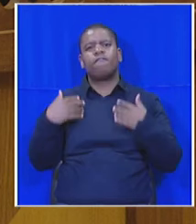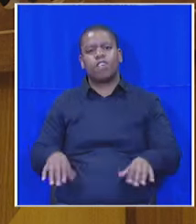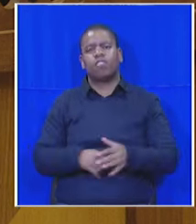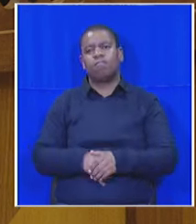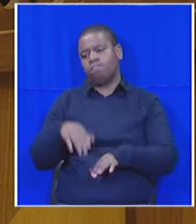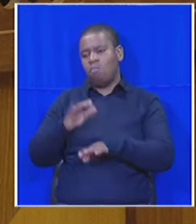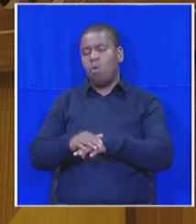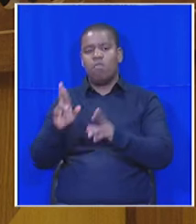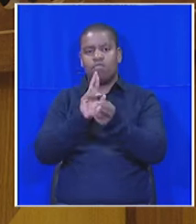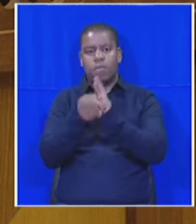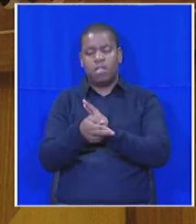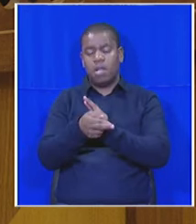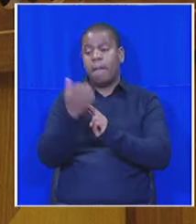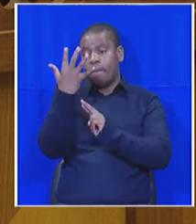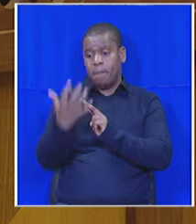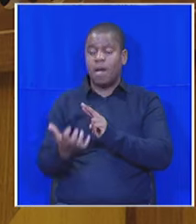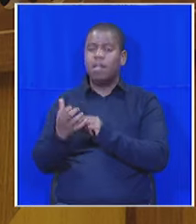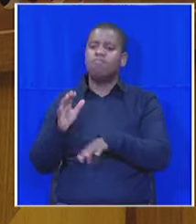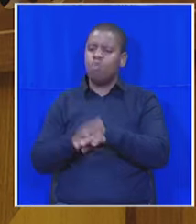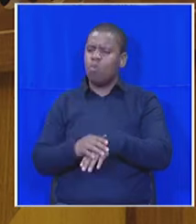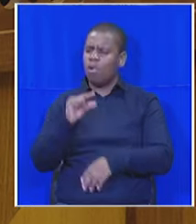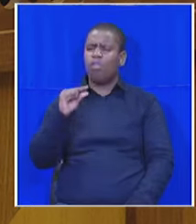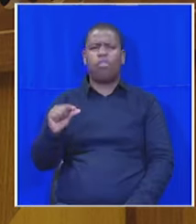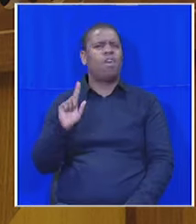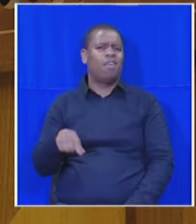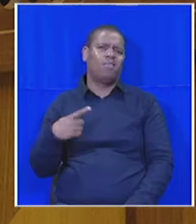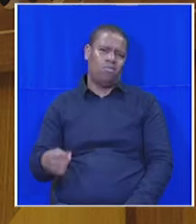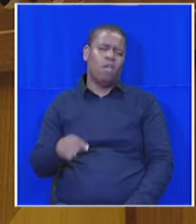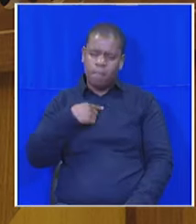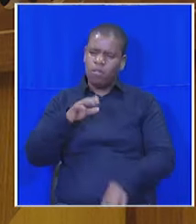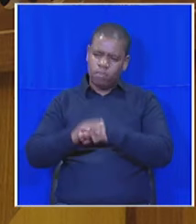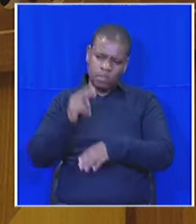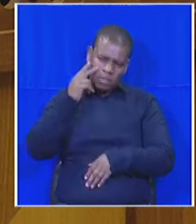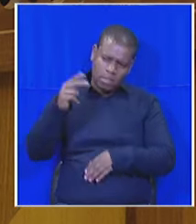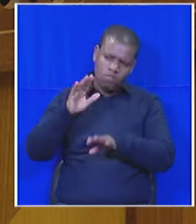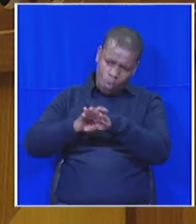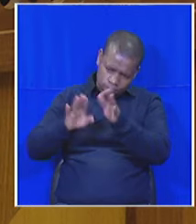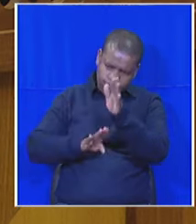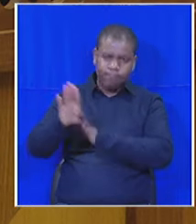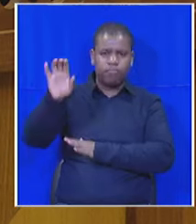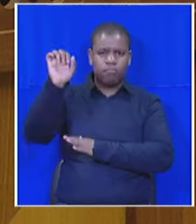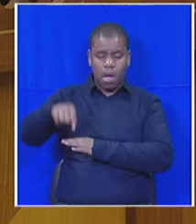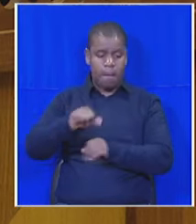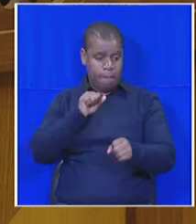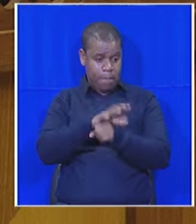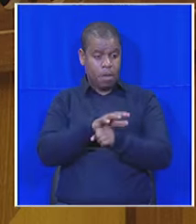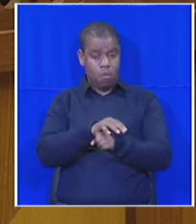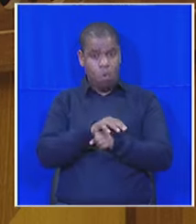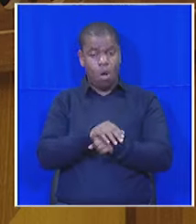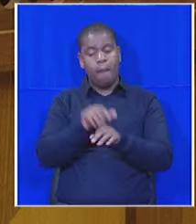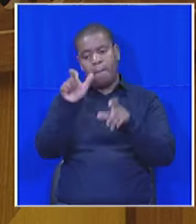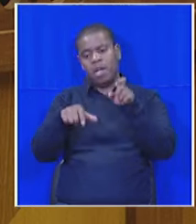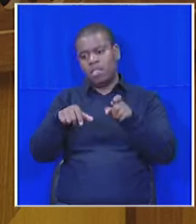with the rehabilitation budgets, cannot be underfunded, and we really need to see that as it has a direct impact on the reintegration